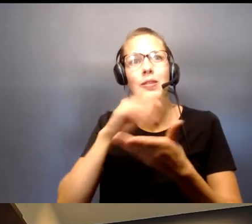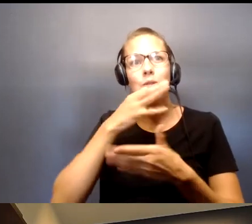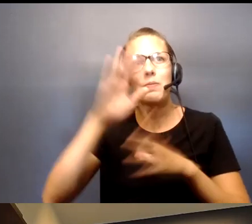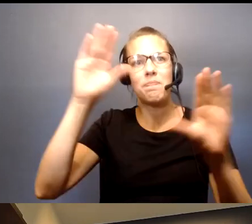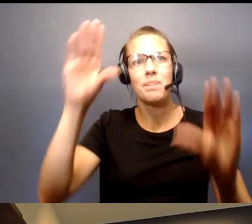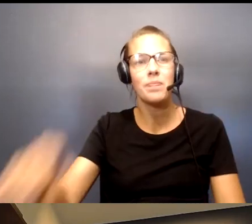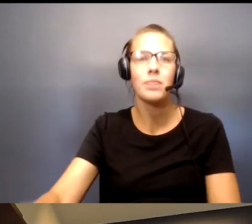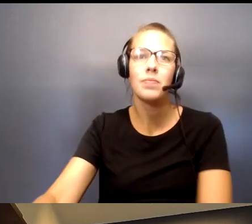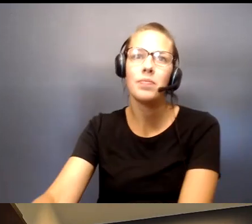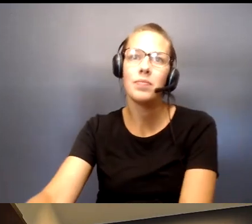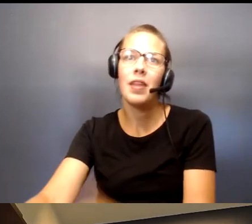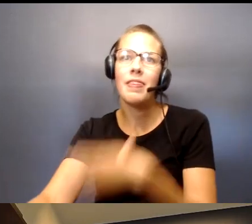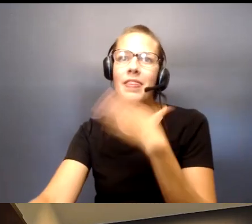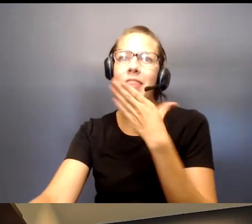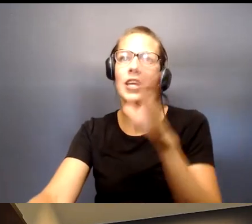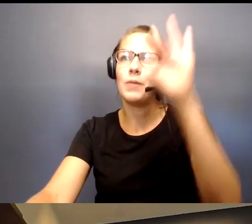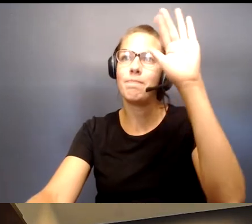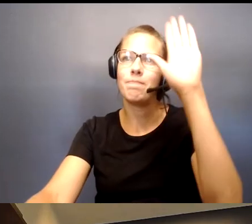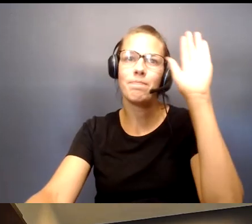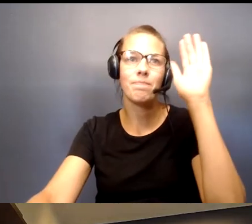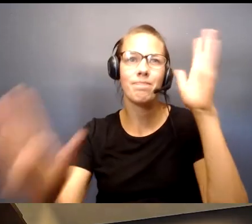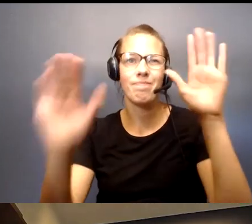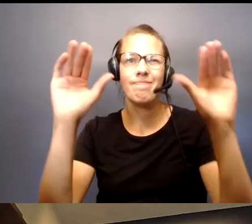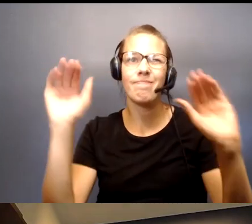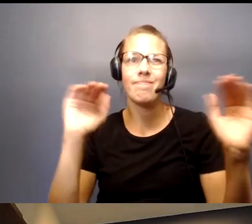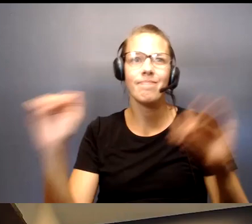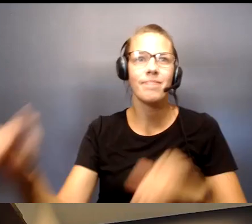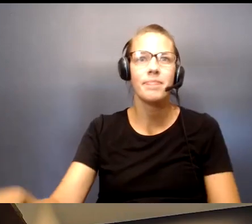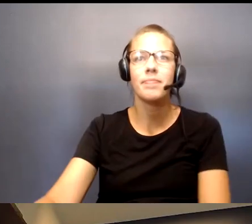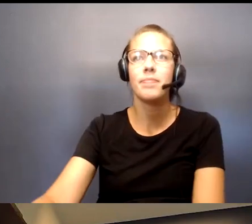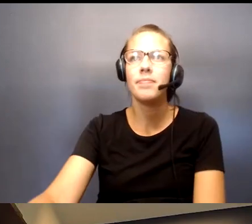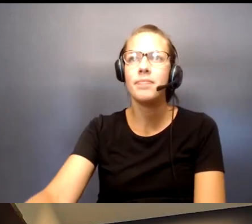Thank you, everyone. Thank you. Thanks, Brooke. Thanks, everybody. Brooke.